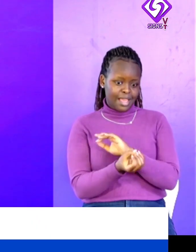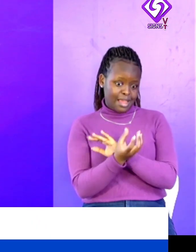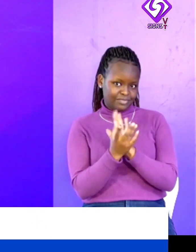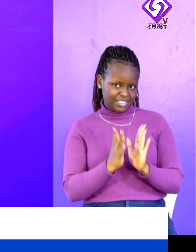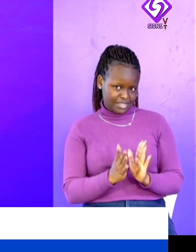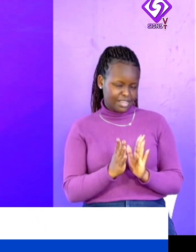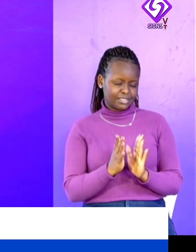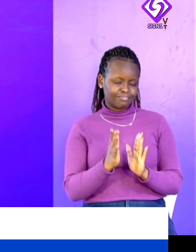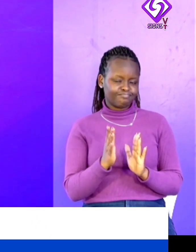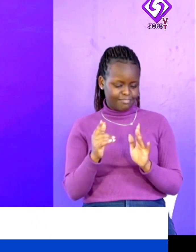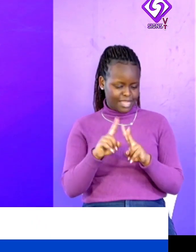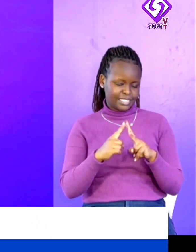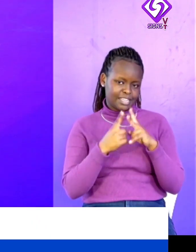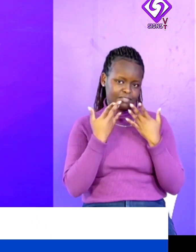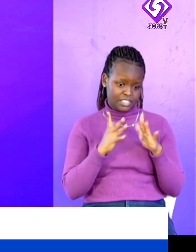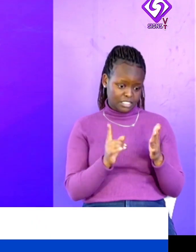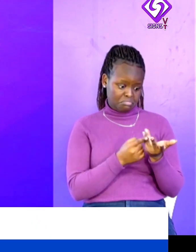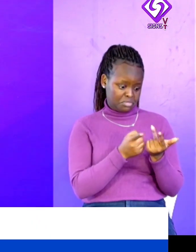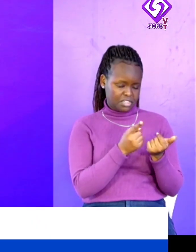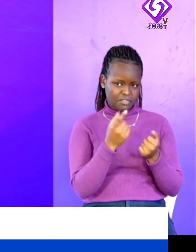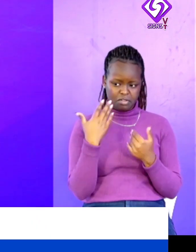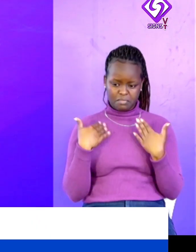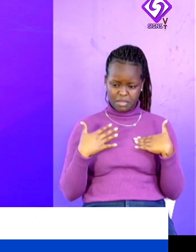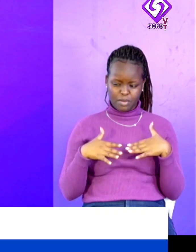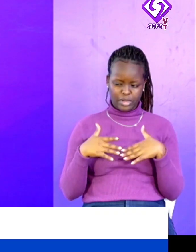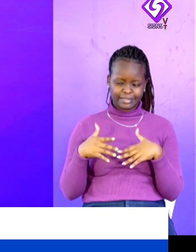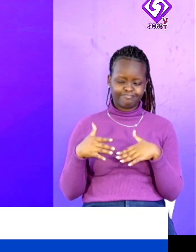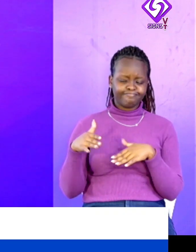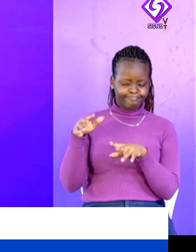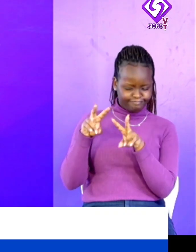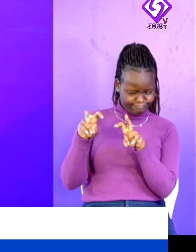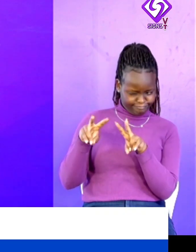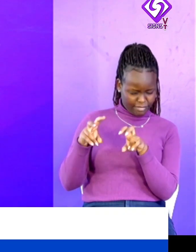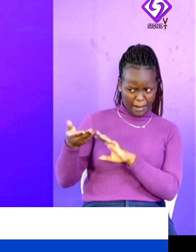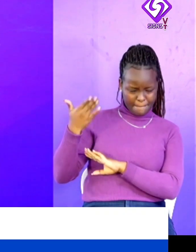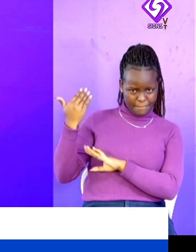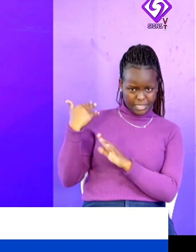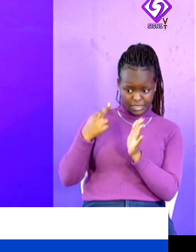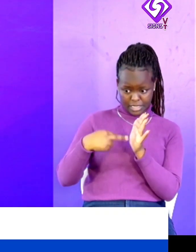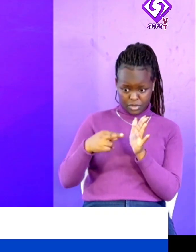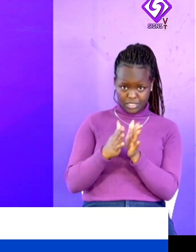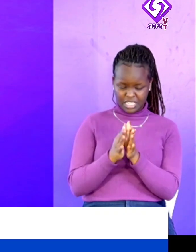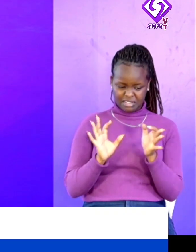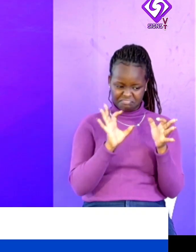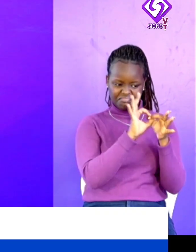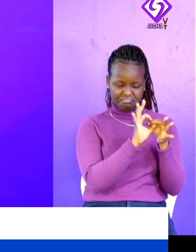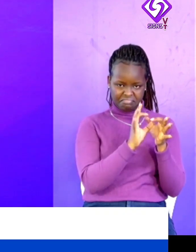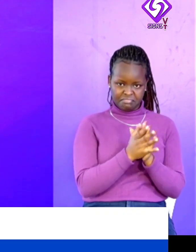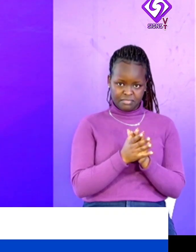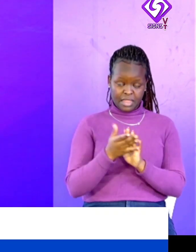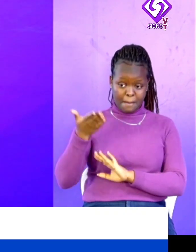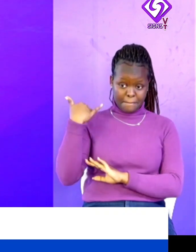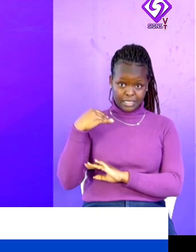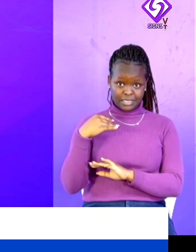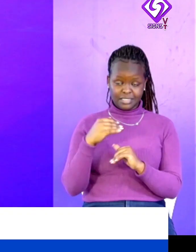commenced, with several candidates being grilled on their past records and affiliation. Former Cabinet